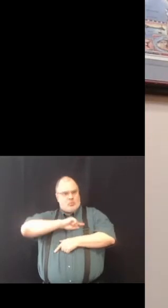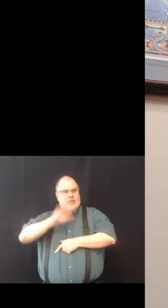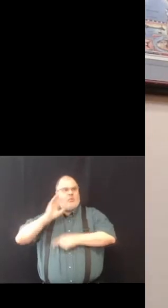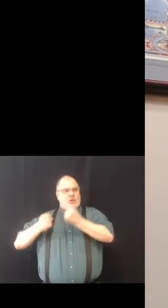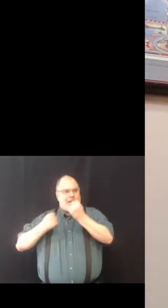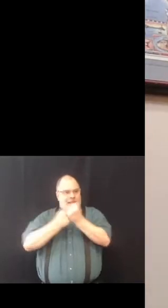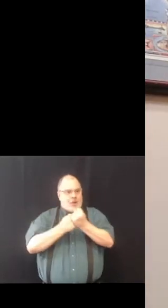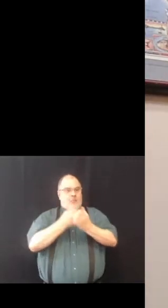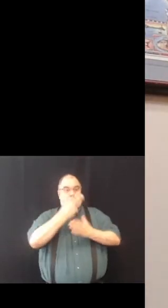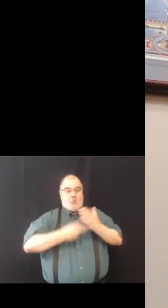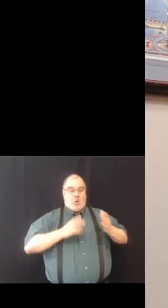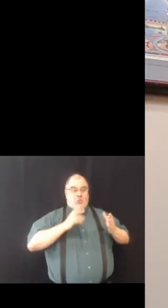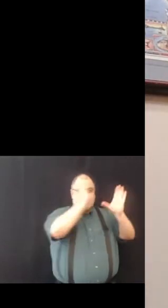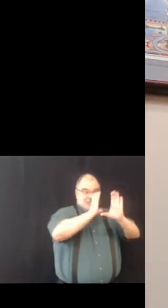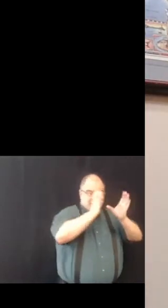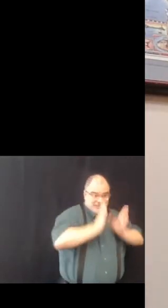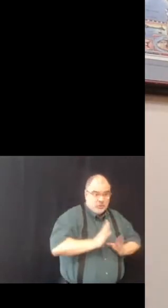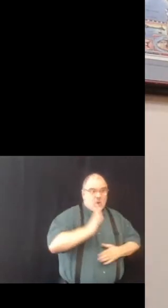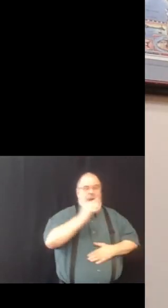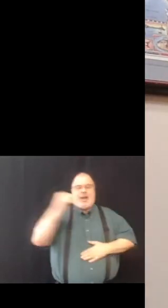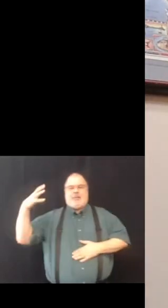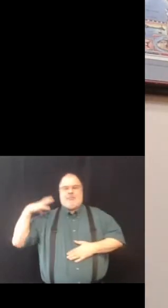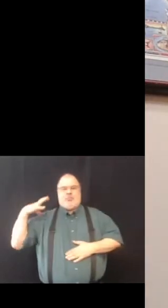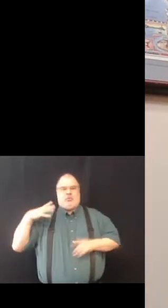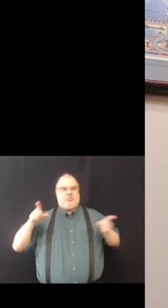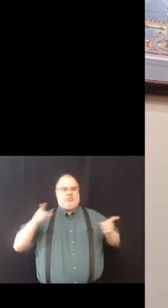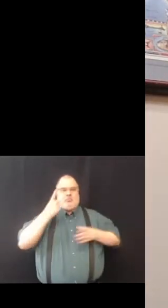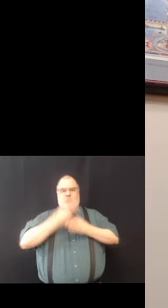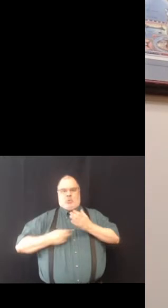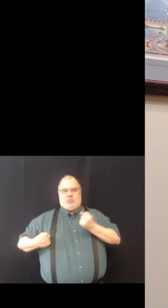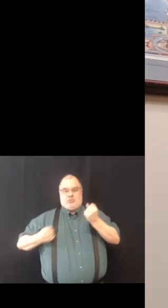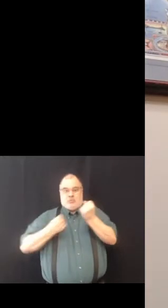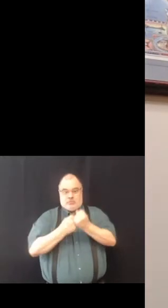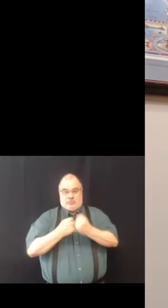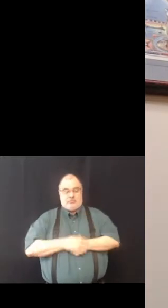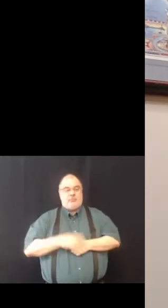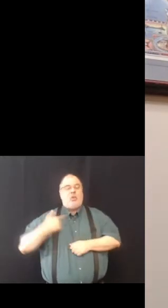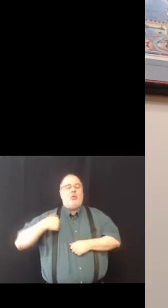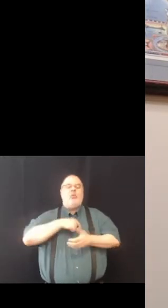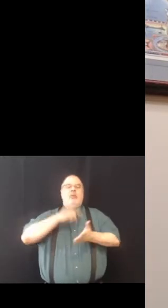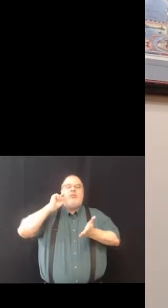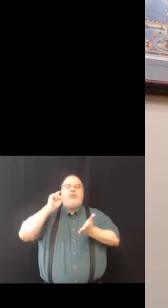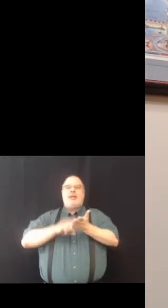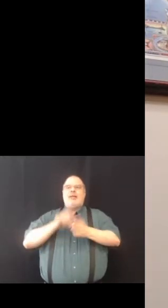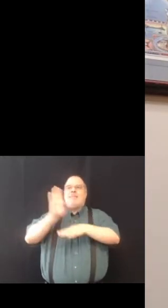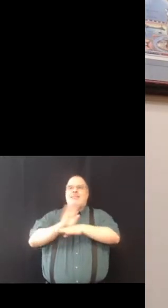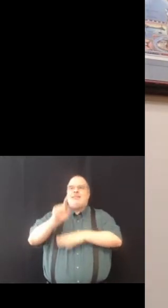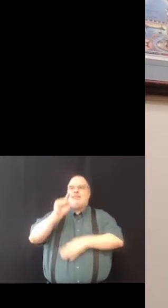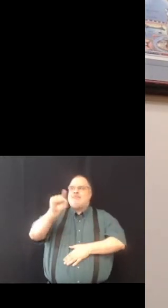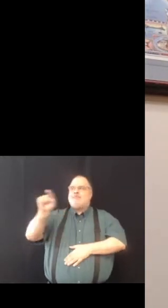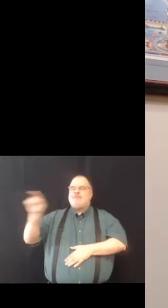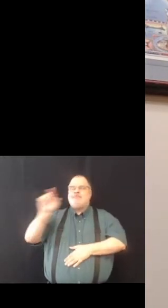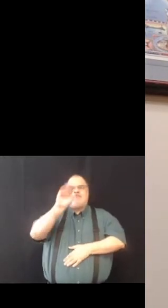employers. The Florida Unique Abilities Partner Program, housed here at the Department, recognizes businesses that have demonstrated their support